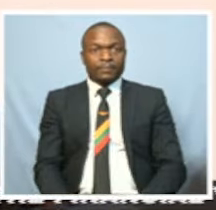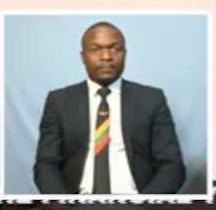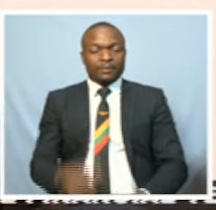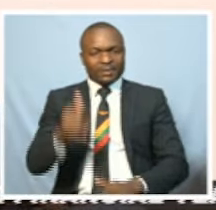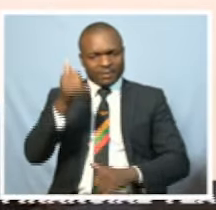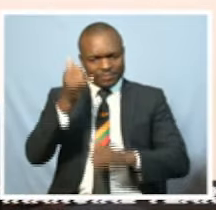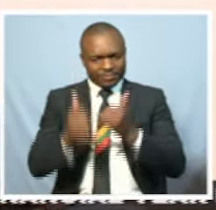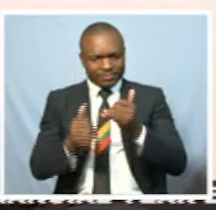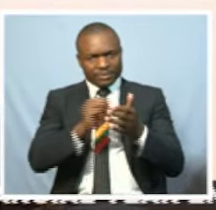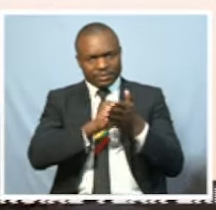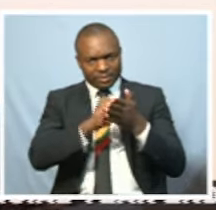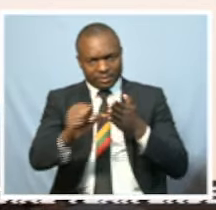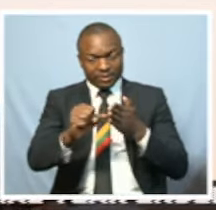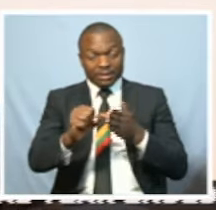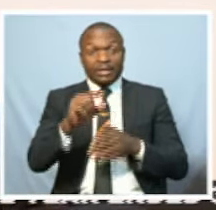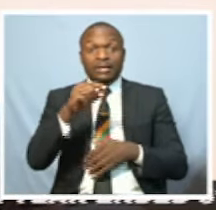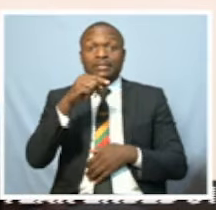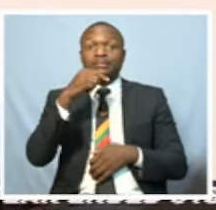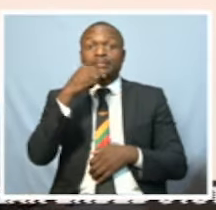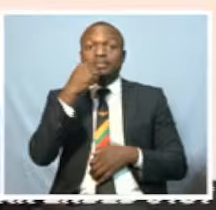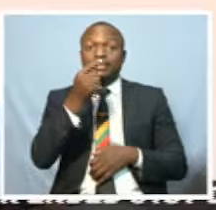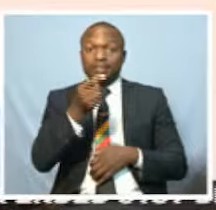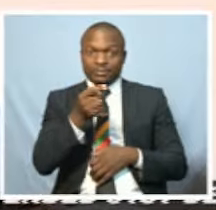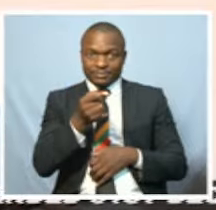Last sentence, which says